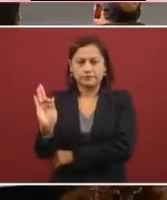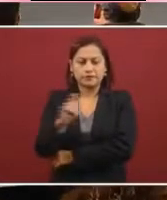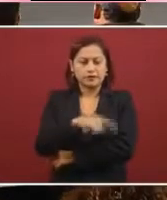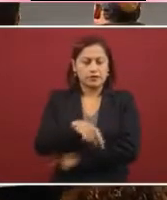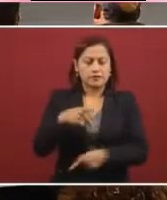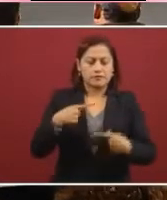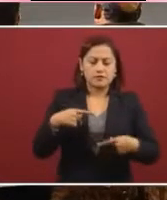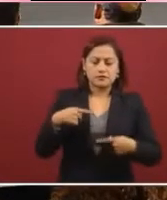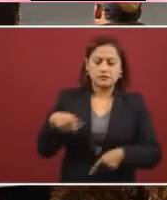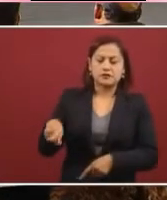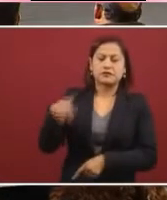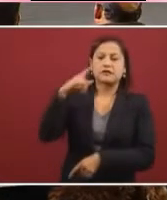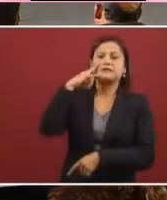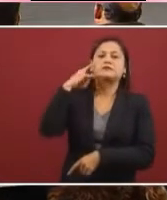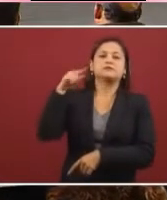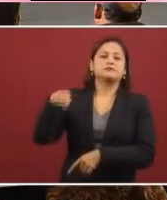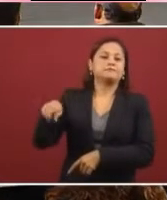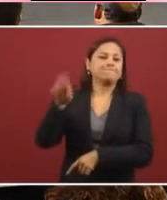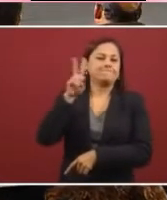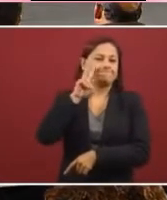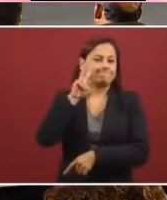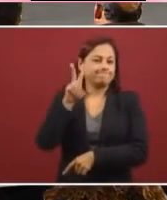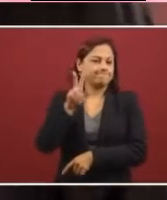look apparently well.